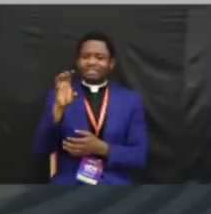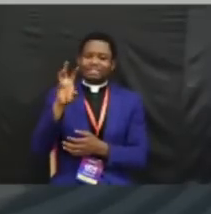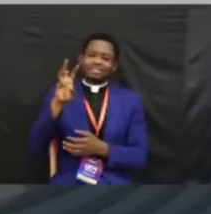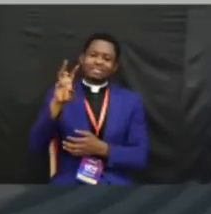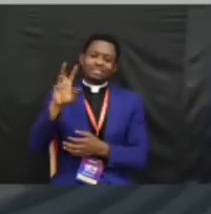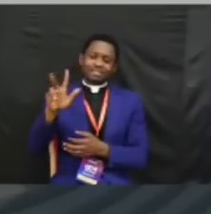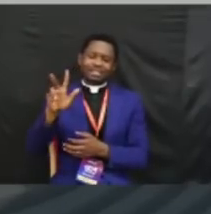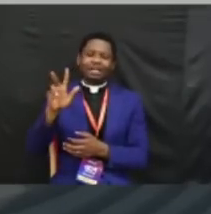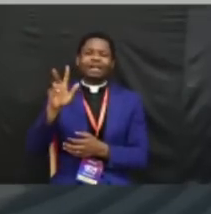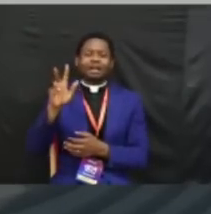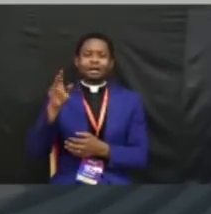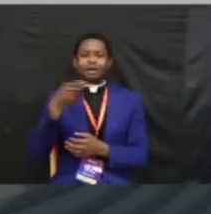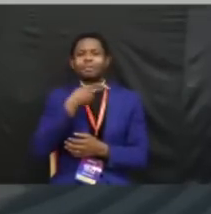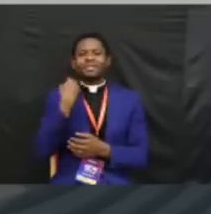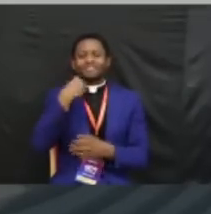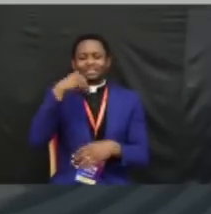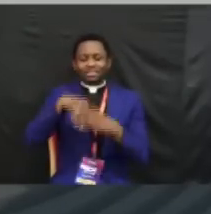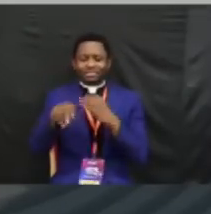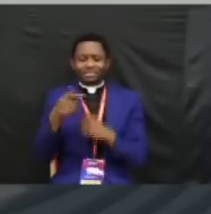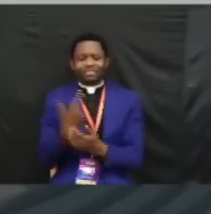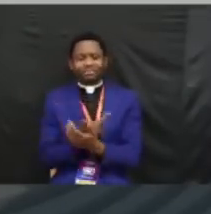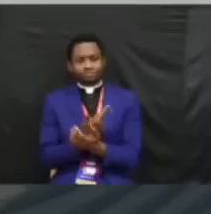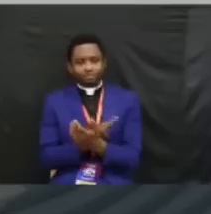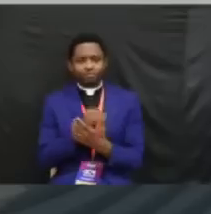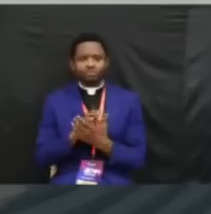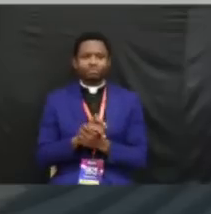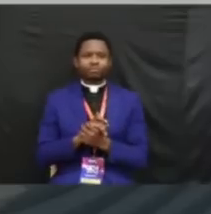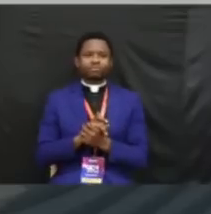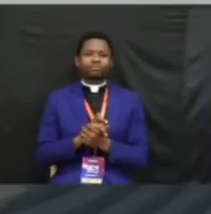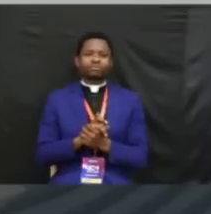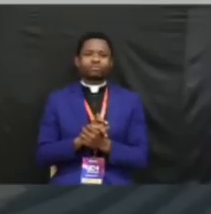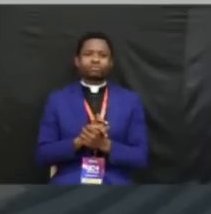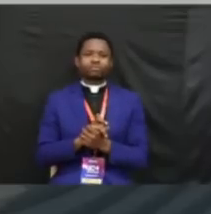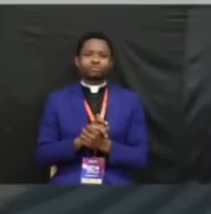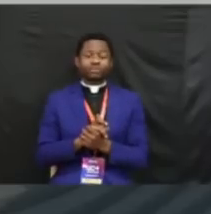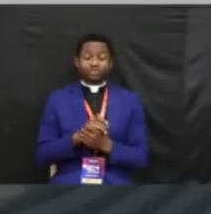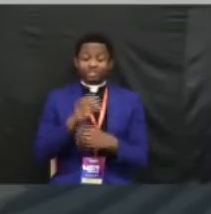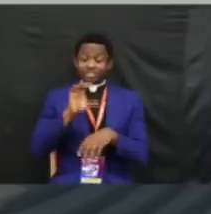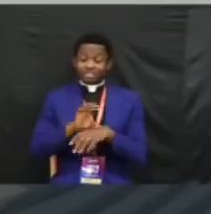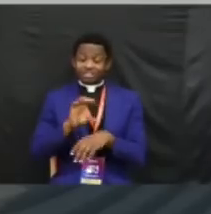are ministers in Ghana. The church also had